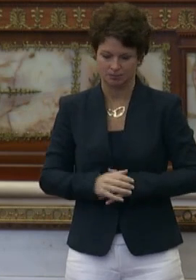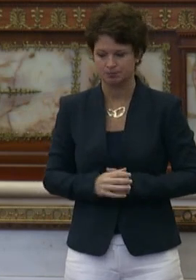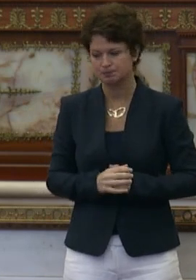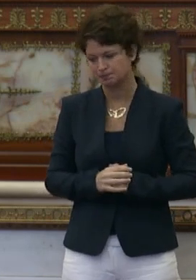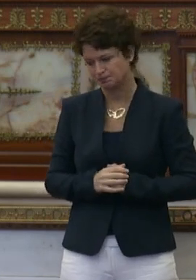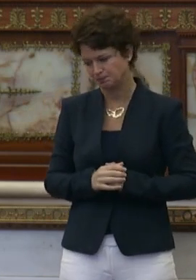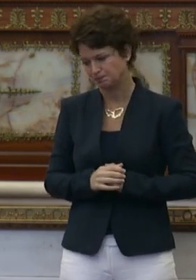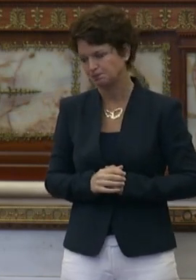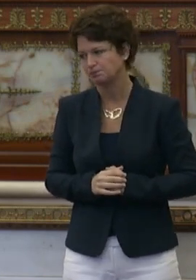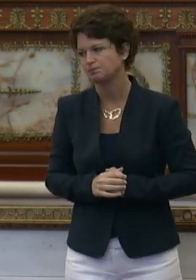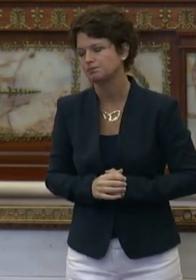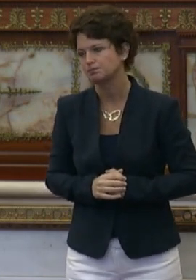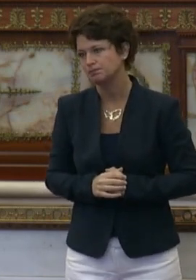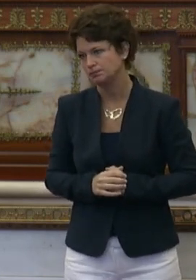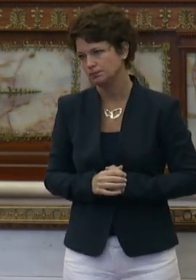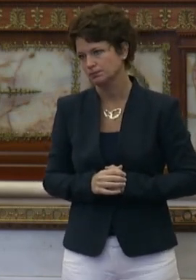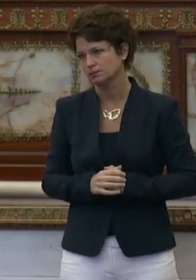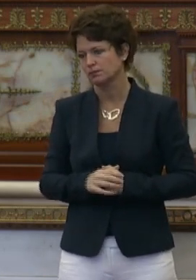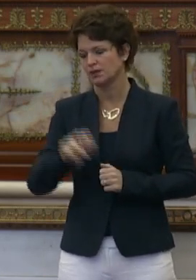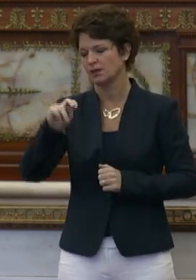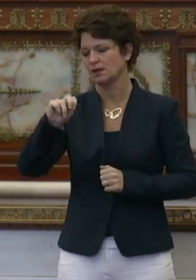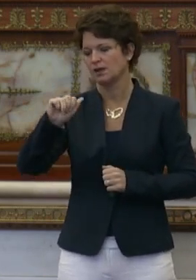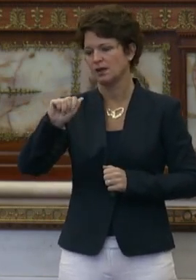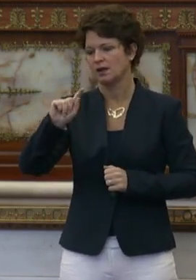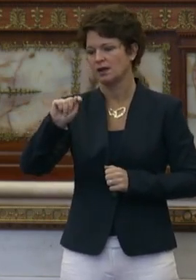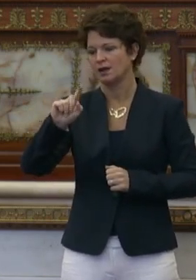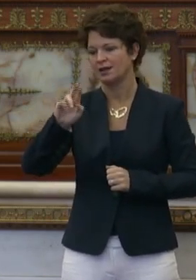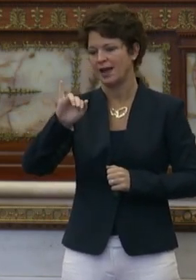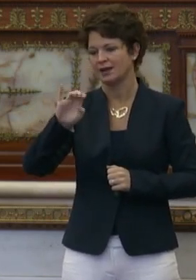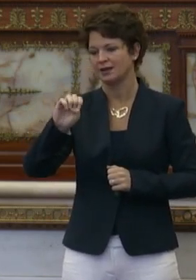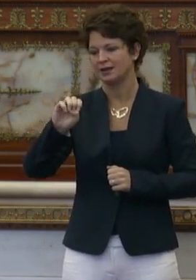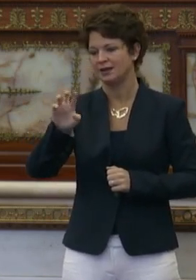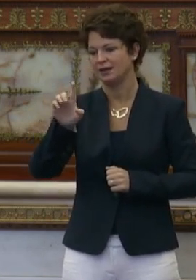the next witness? Natalie DeFrank.